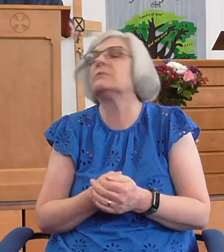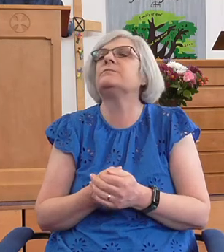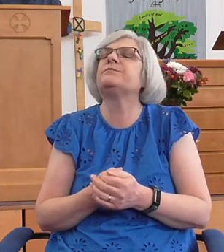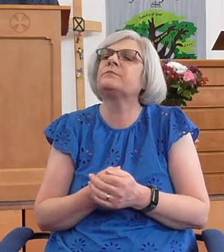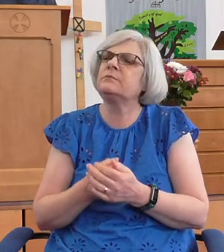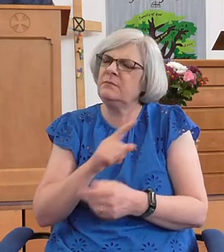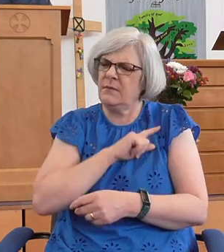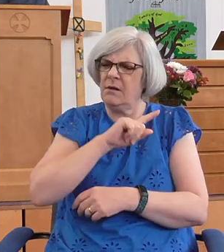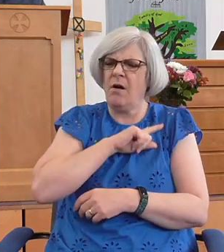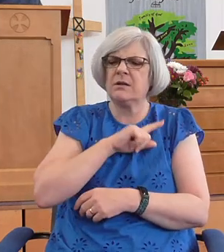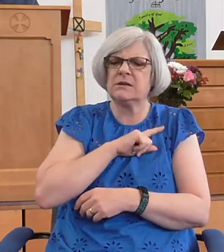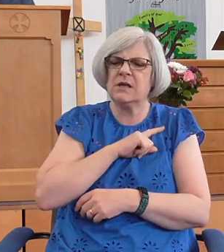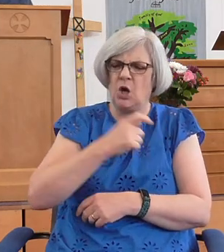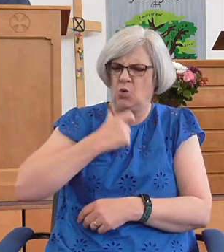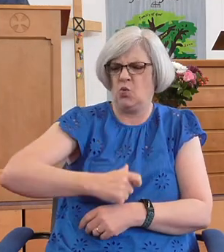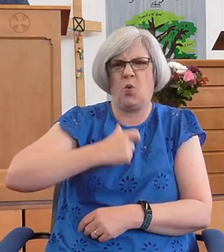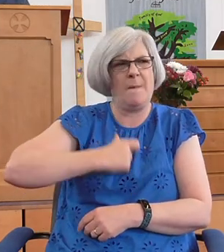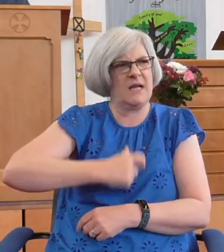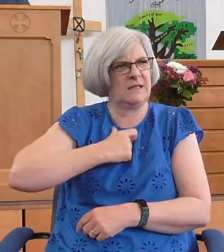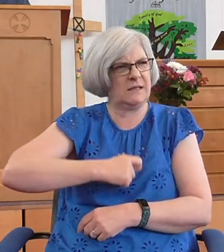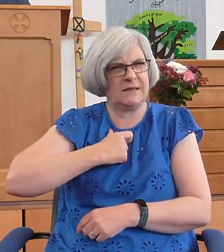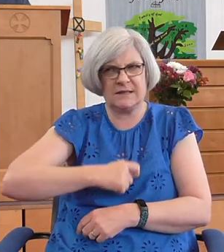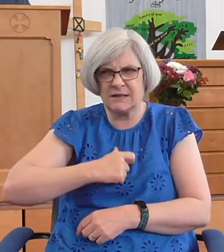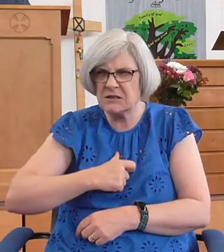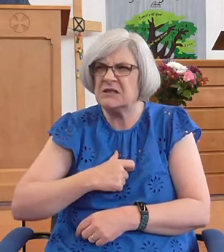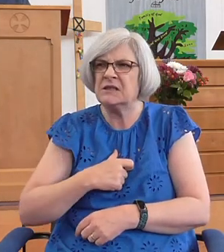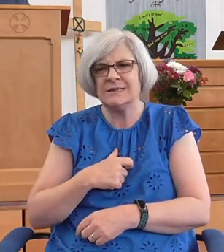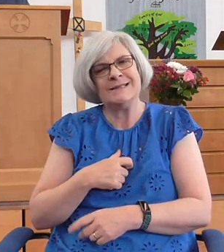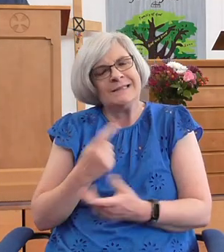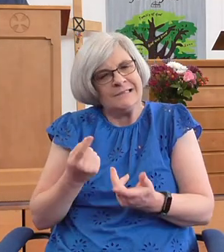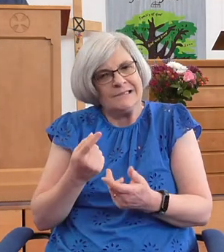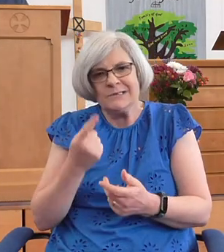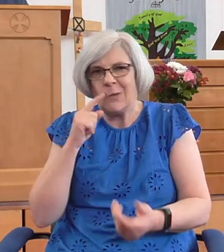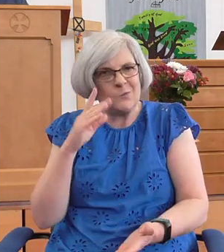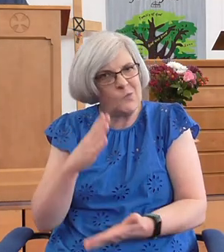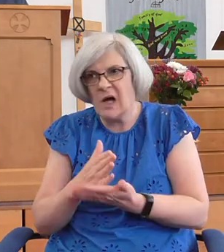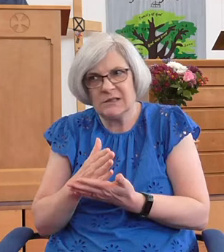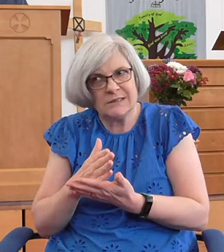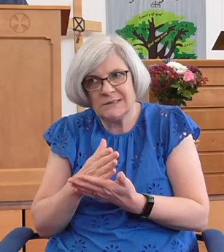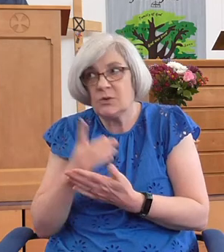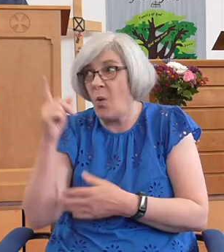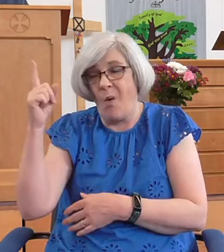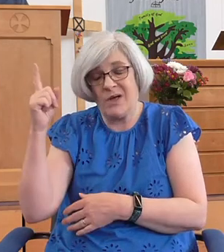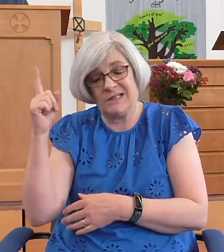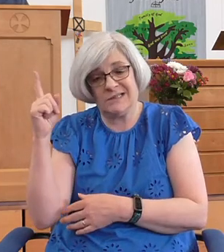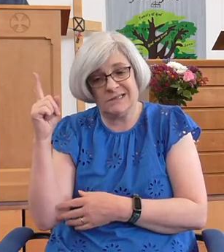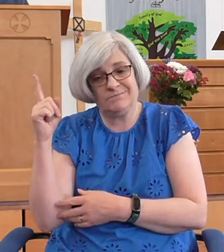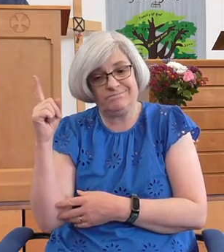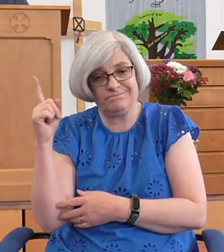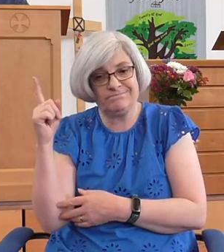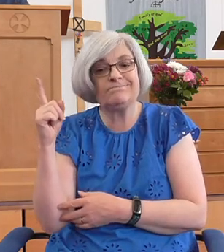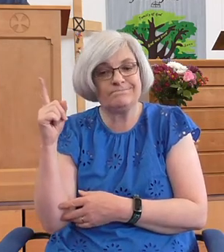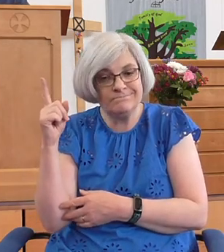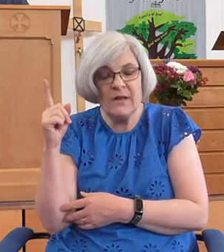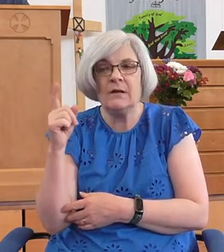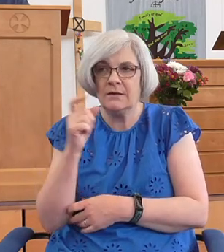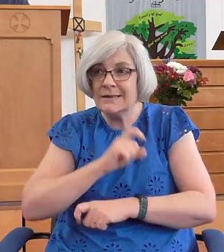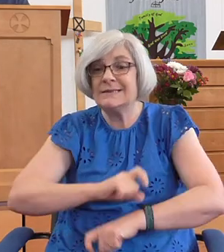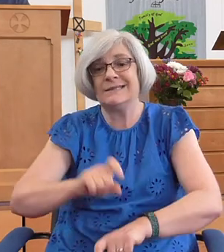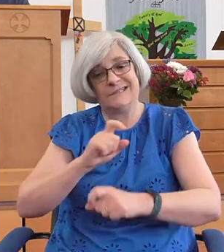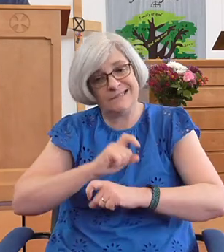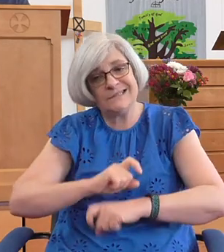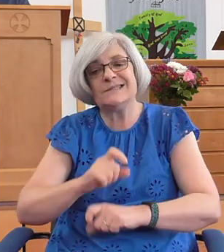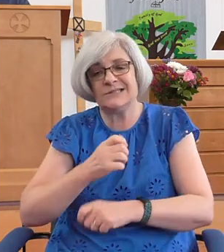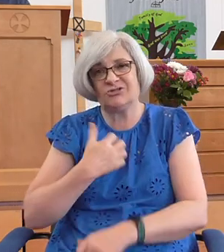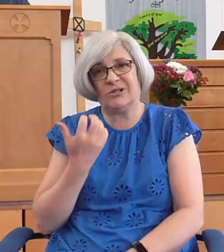And so, because human nature is what it is, fallen and distrustful of God, they continued to